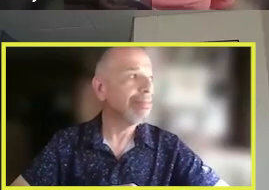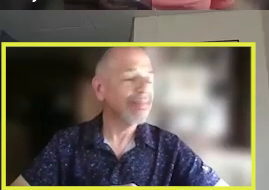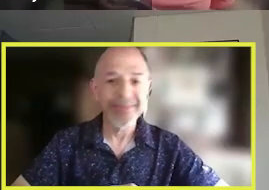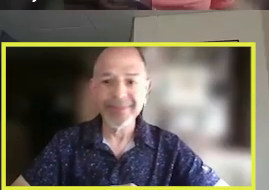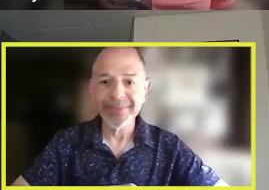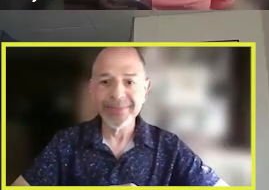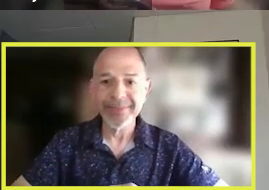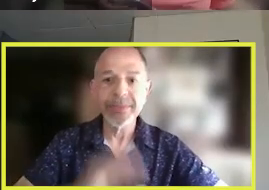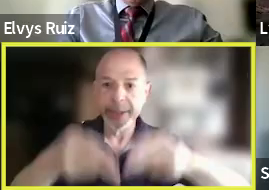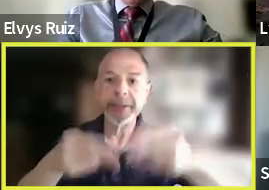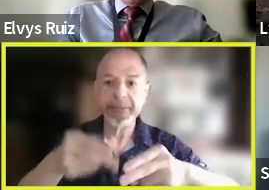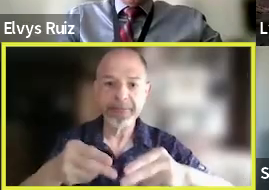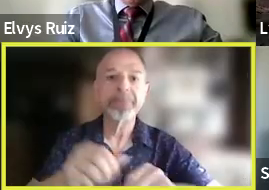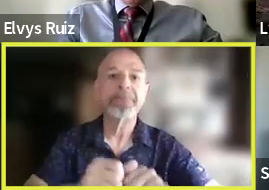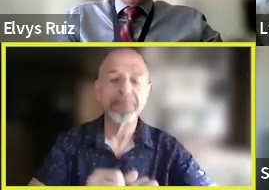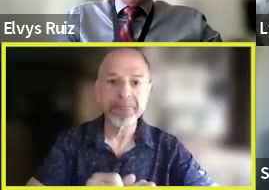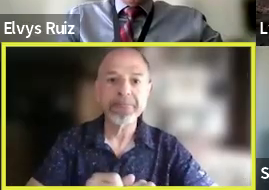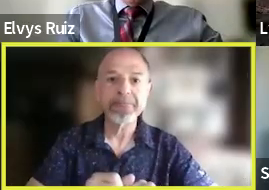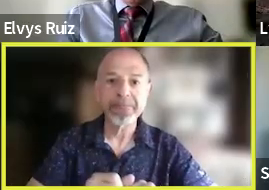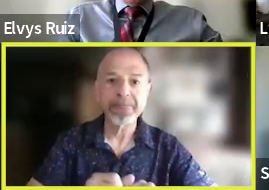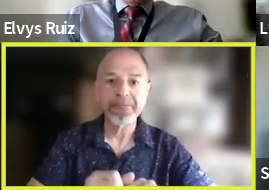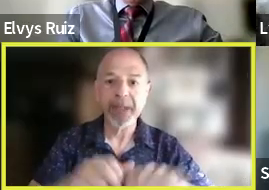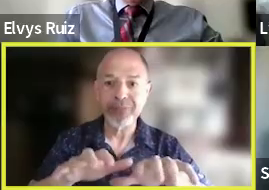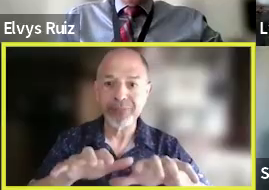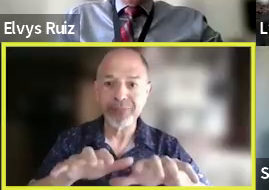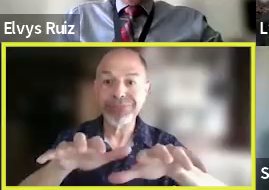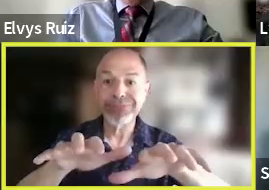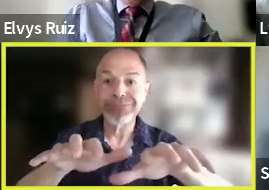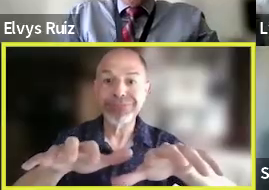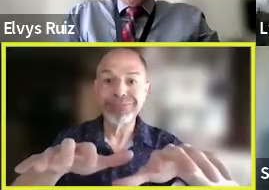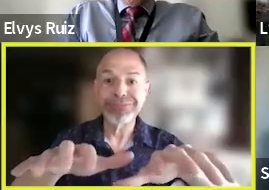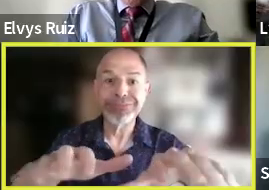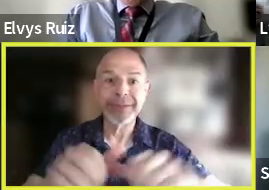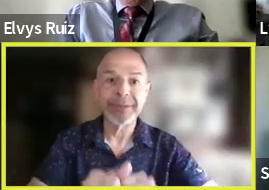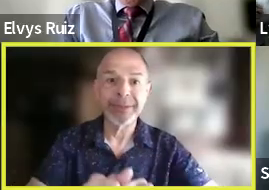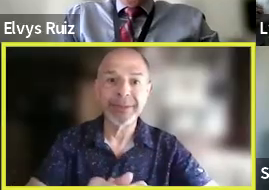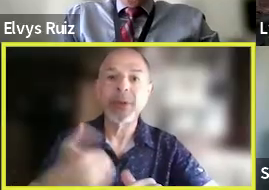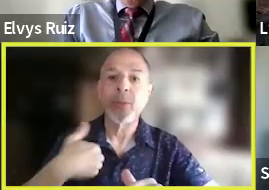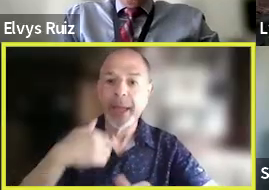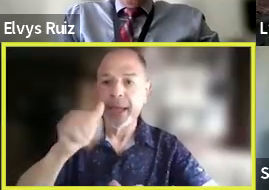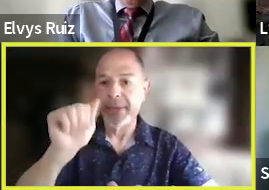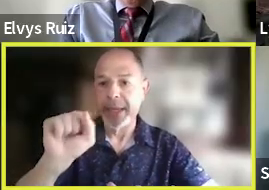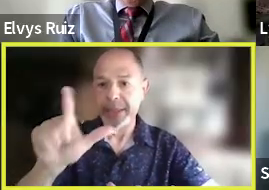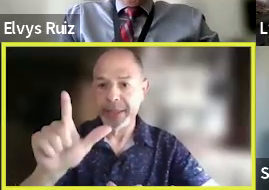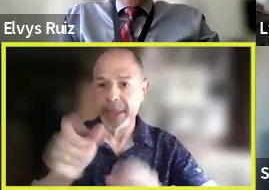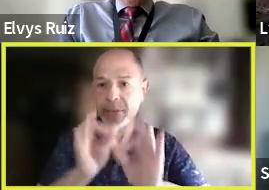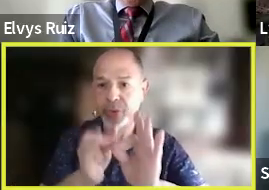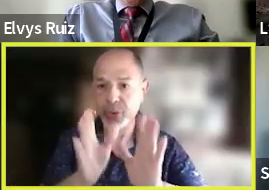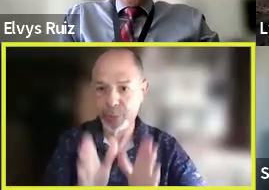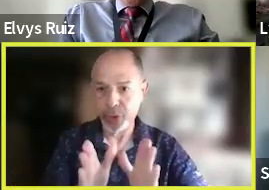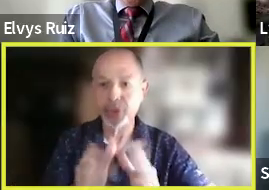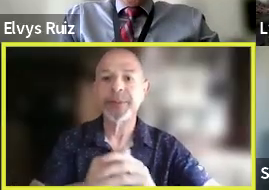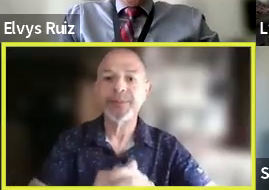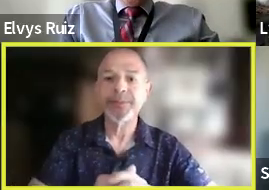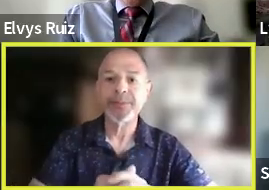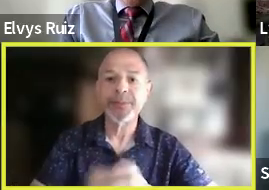Hey, welcome everybody. So as people are coming in, we do have an ASL interpreter for this meeting. And if you